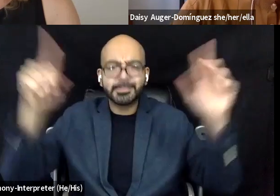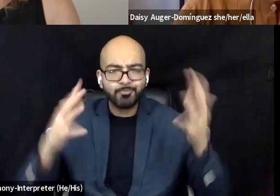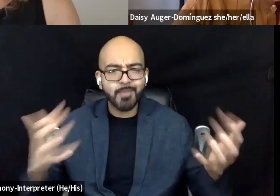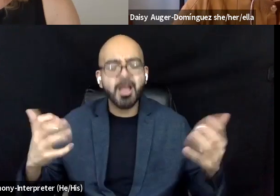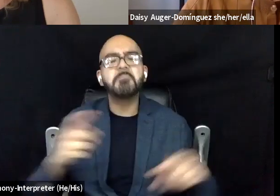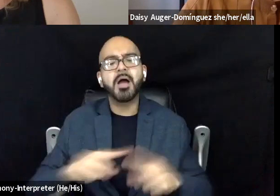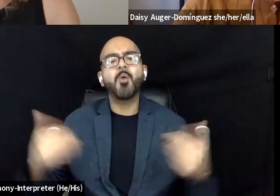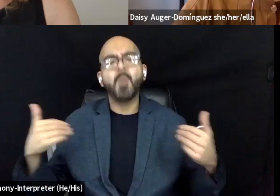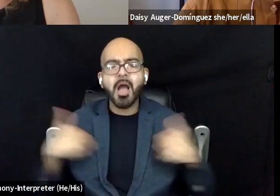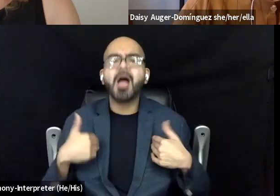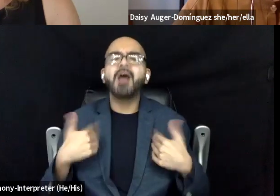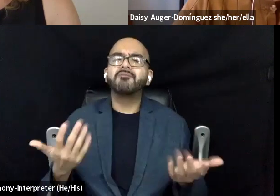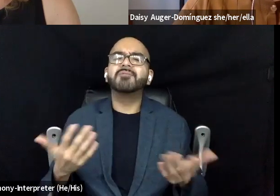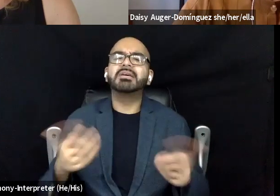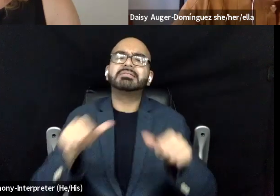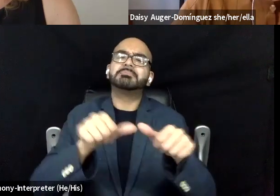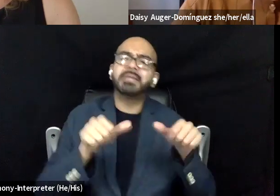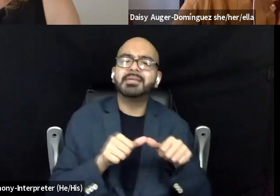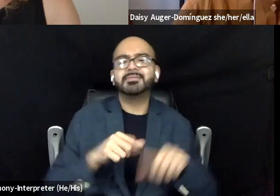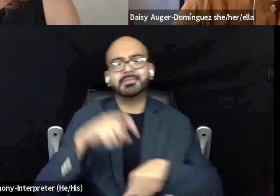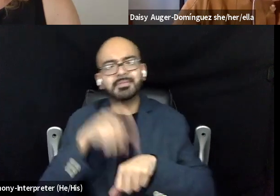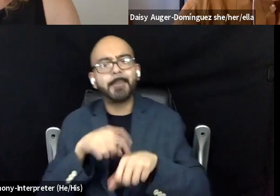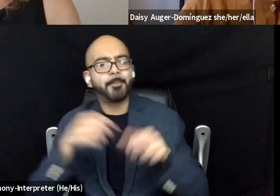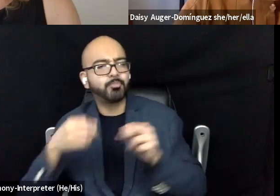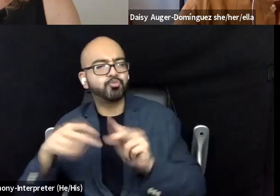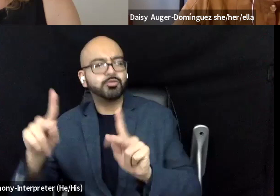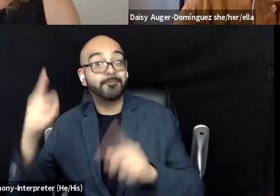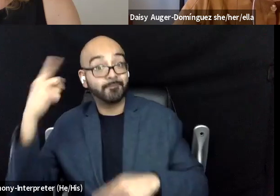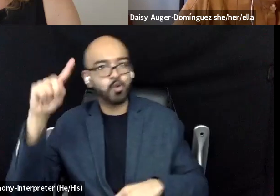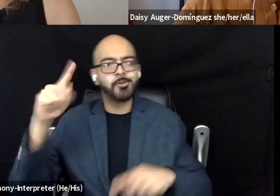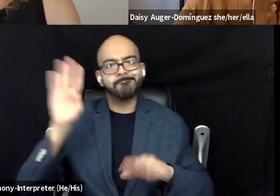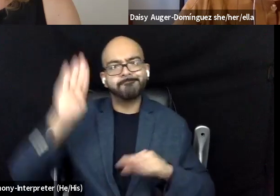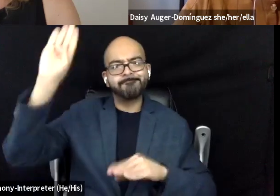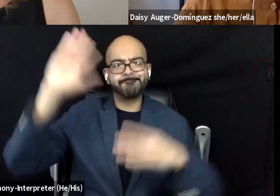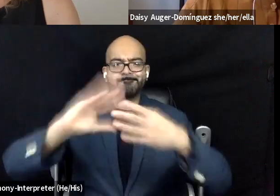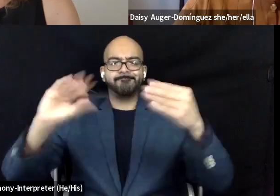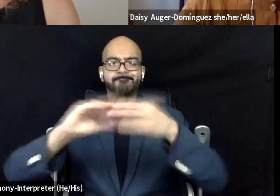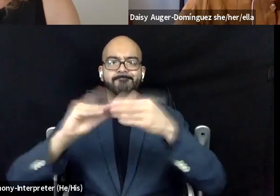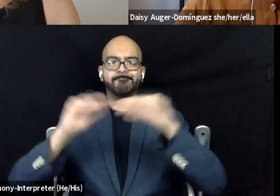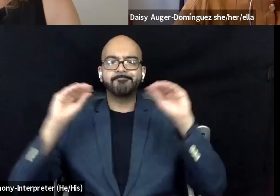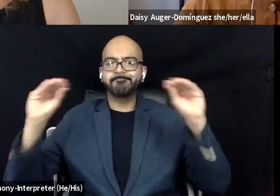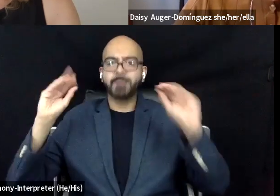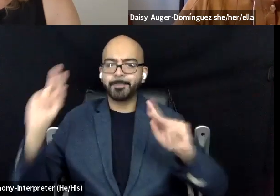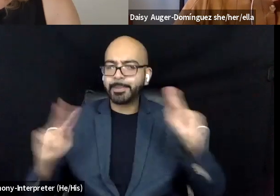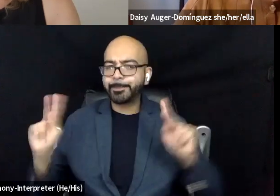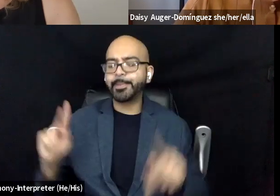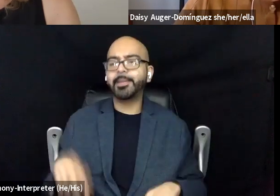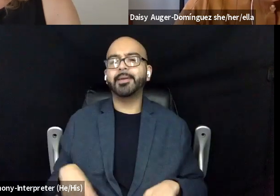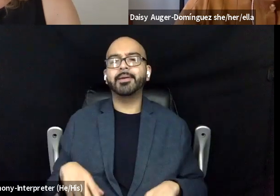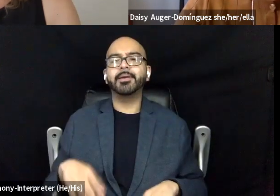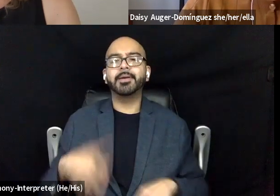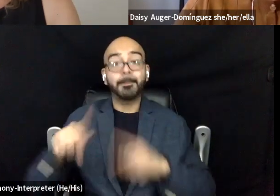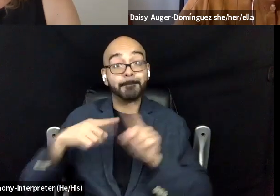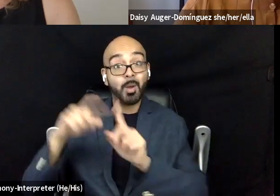space, time, and opportunities to be able to speak and educate people about not just what the word tokenization means, but